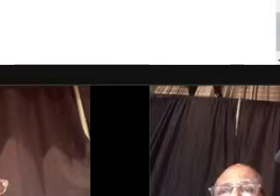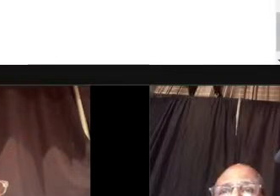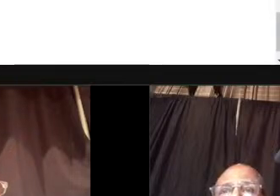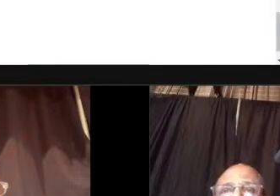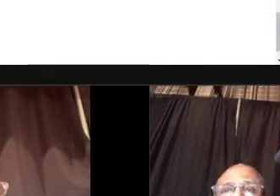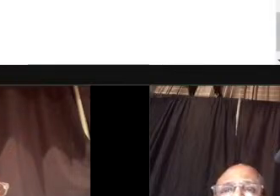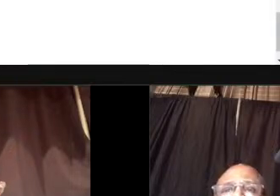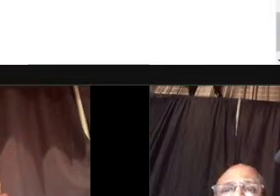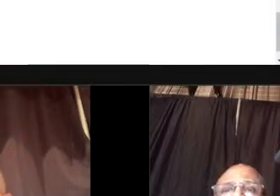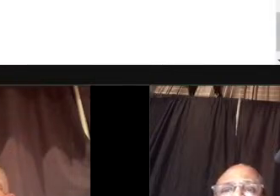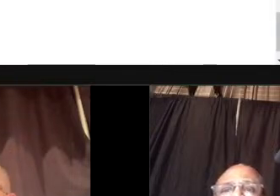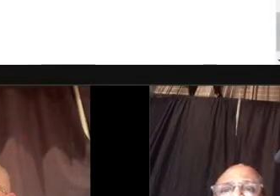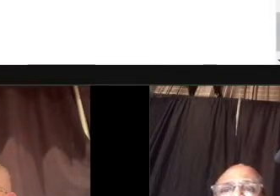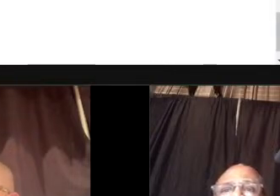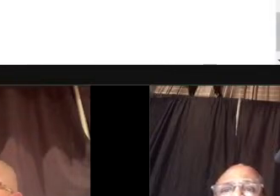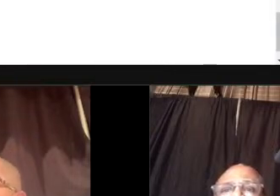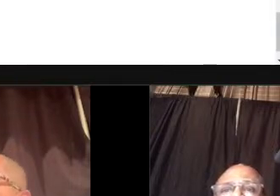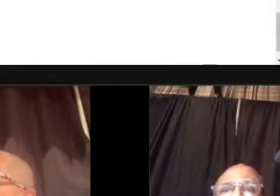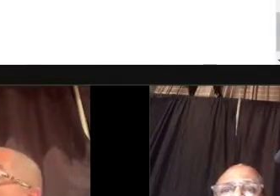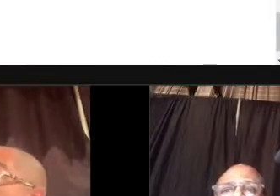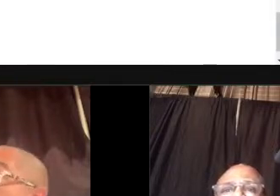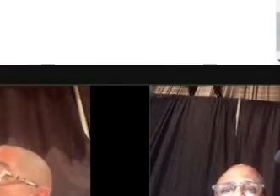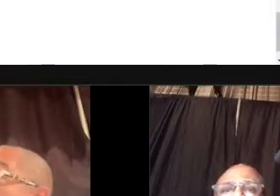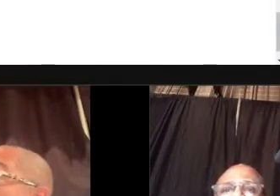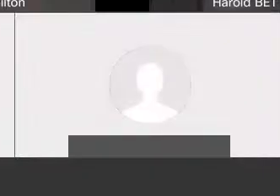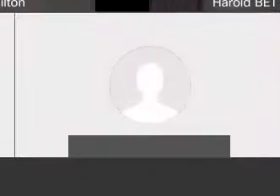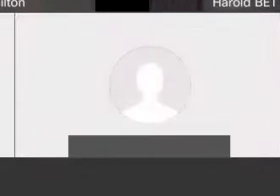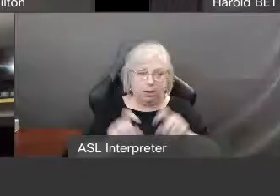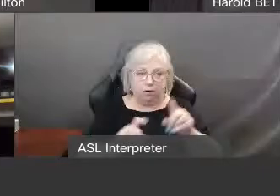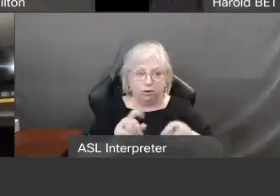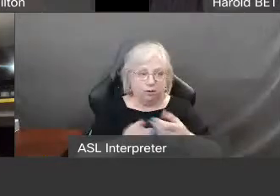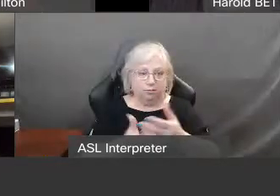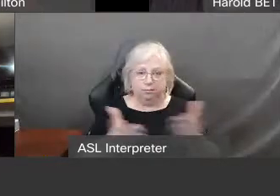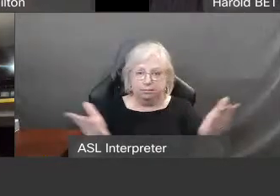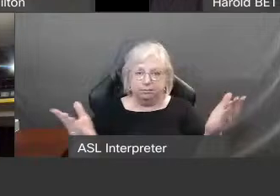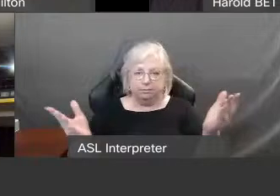Okay, with those read, any questions, commissioners?